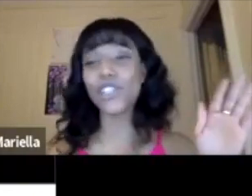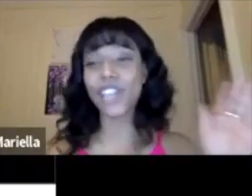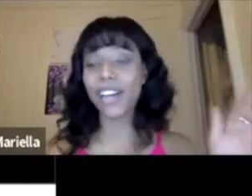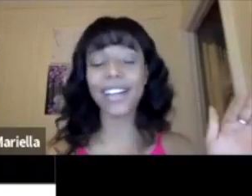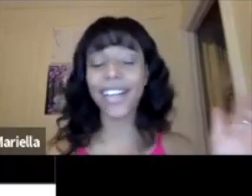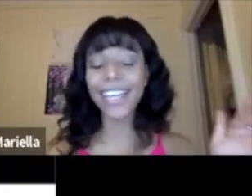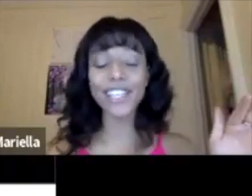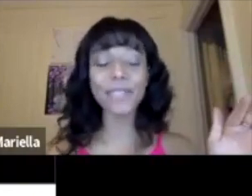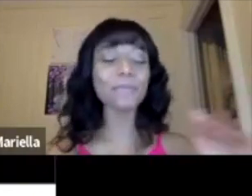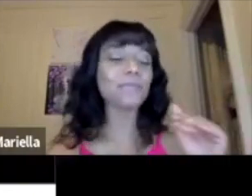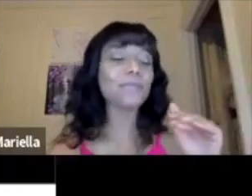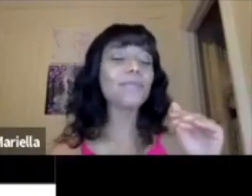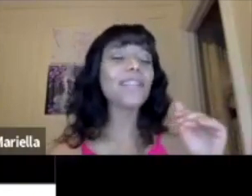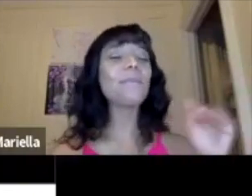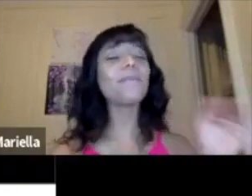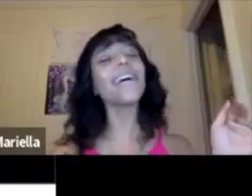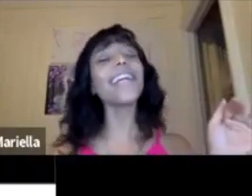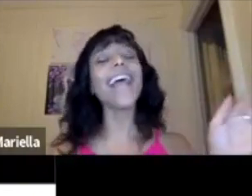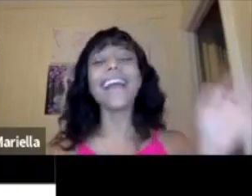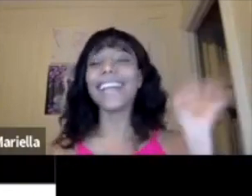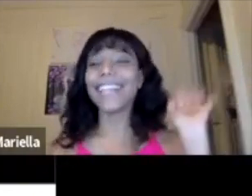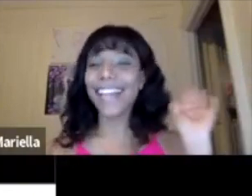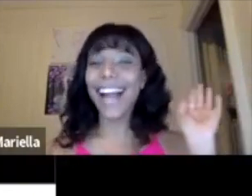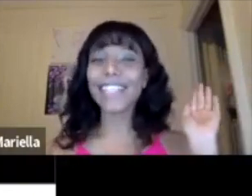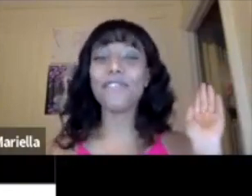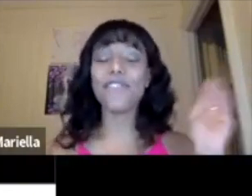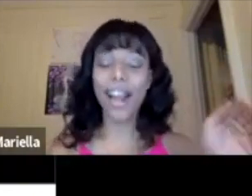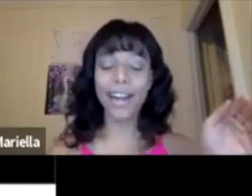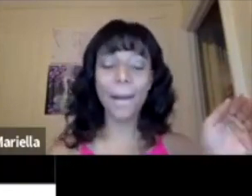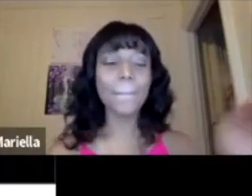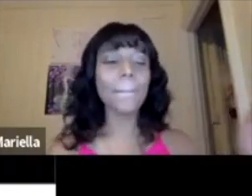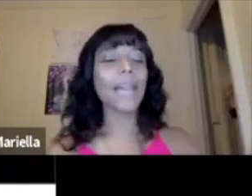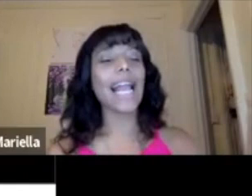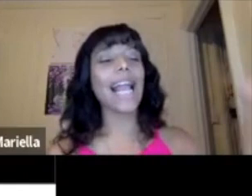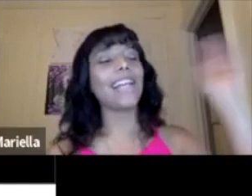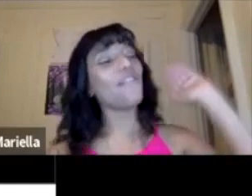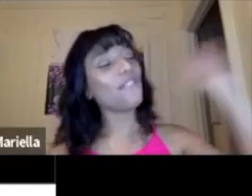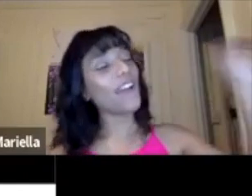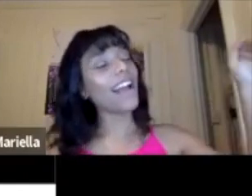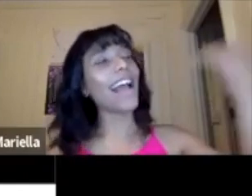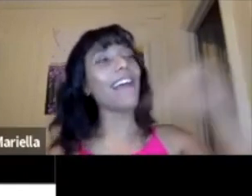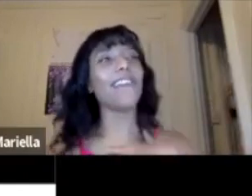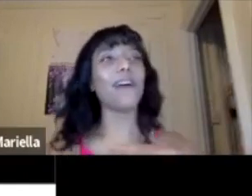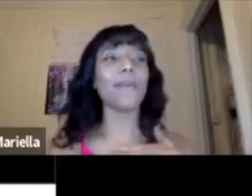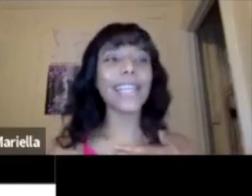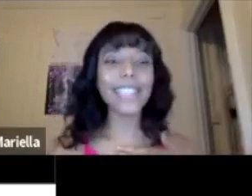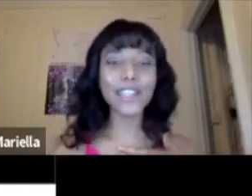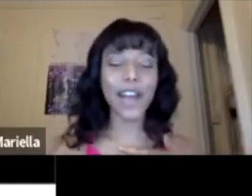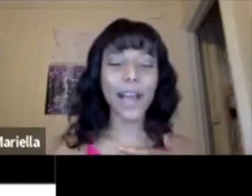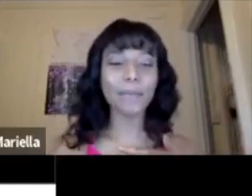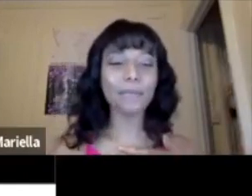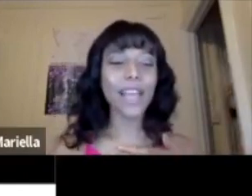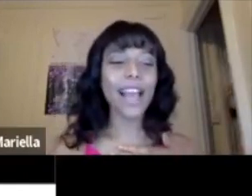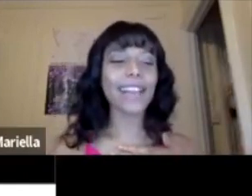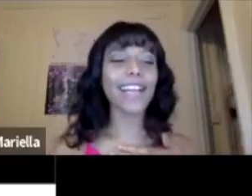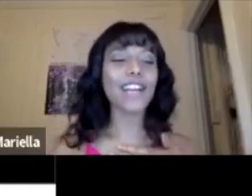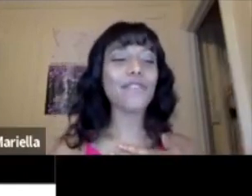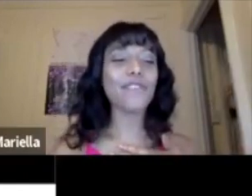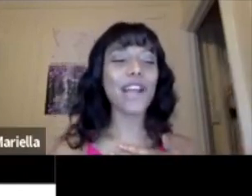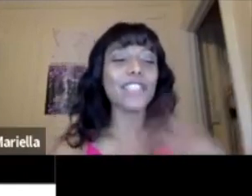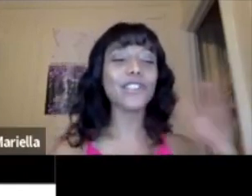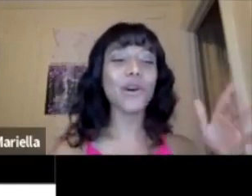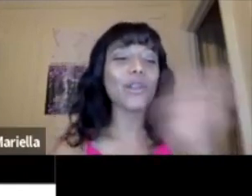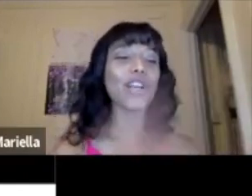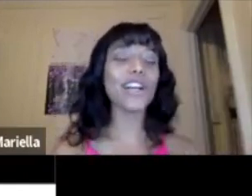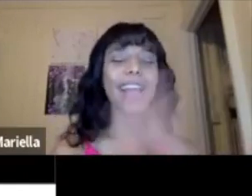want to share it later, but Catarina has a friend, and her friend had found my Instagram, and then her